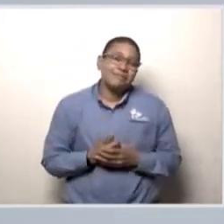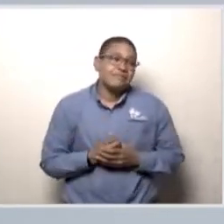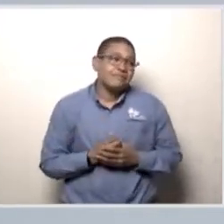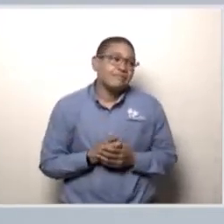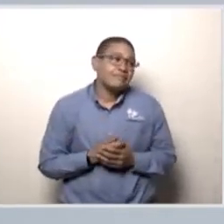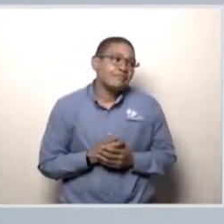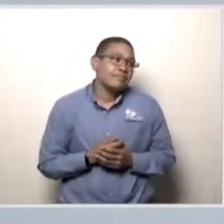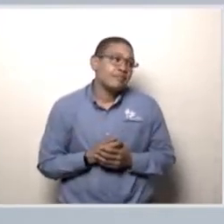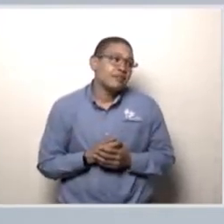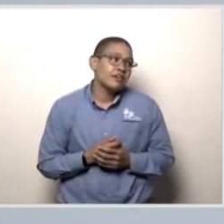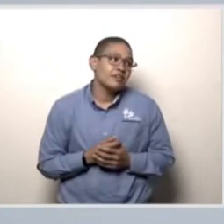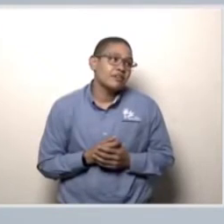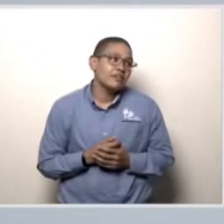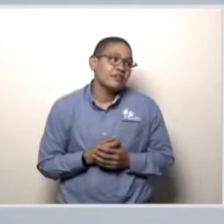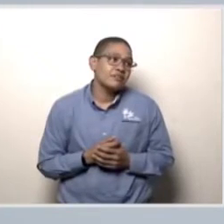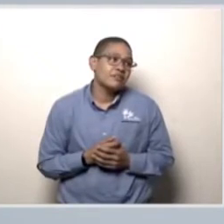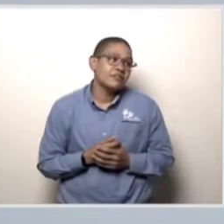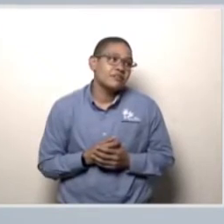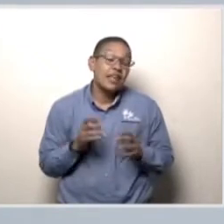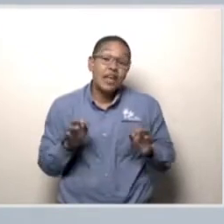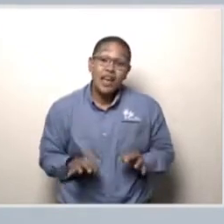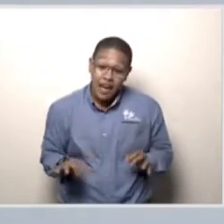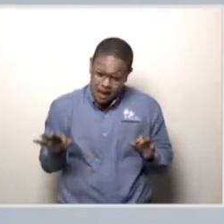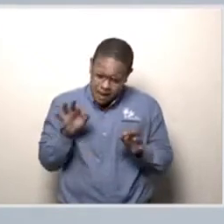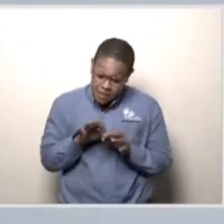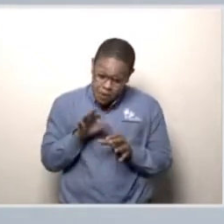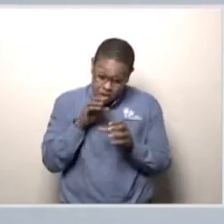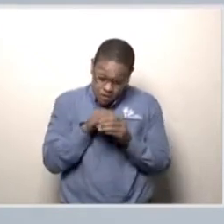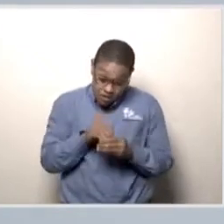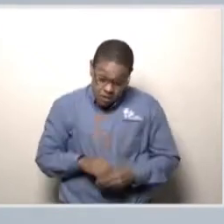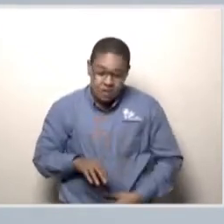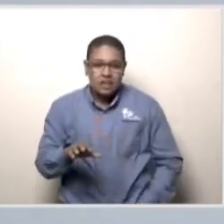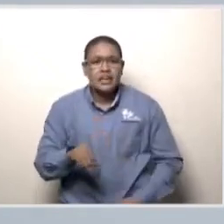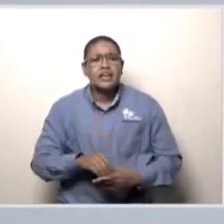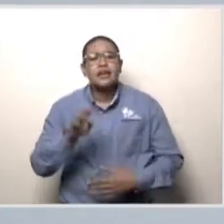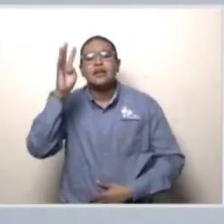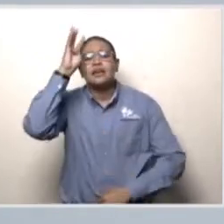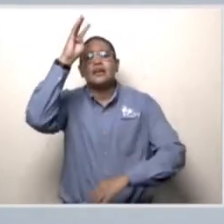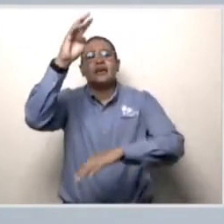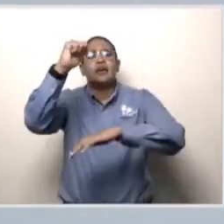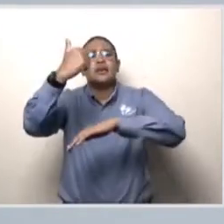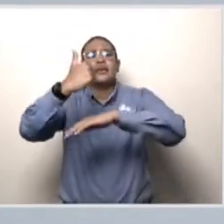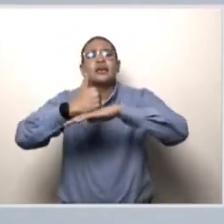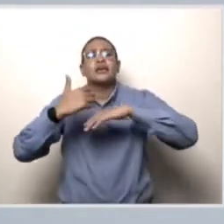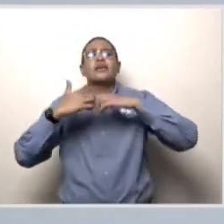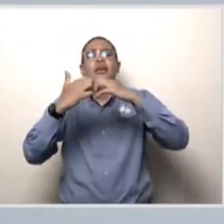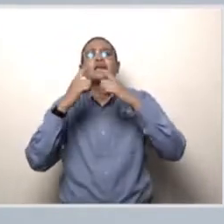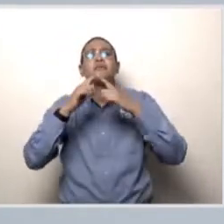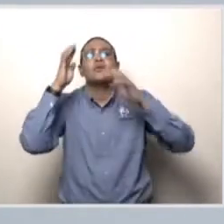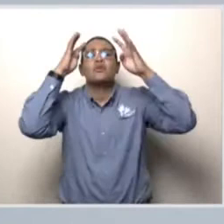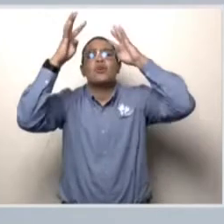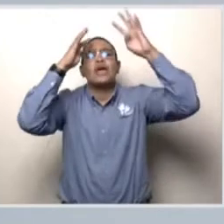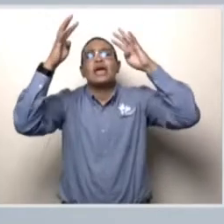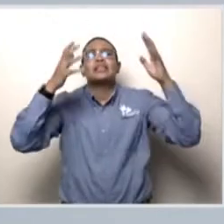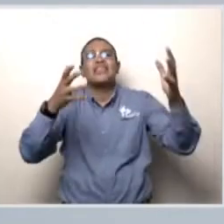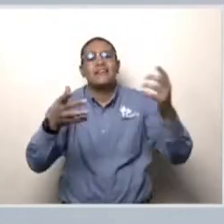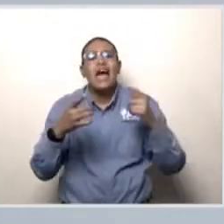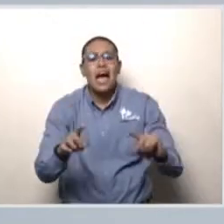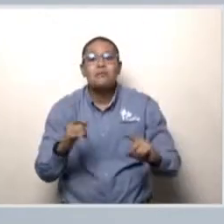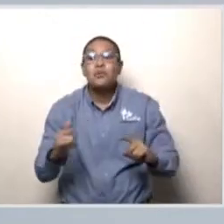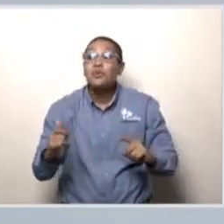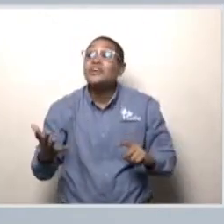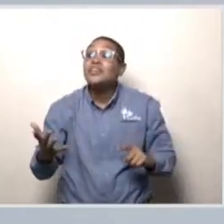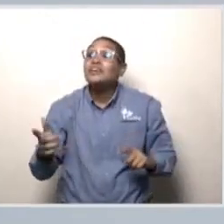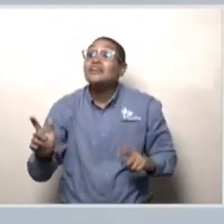and important ingredients in innovation and creativity, which in the